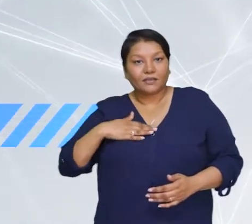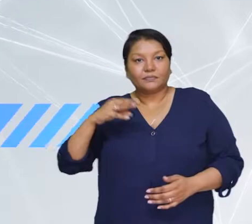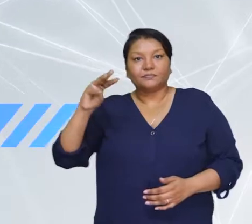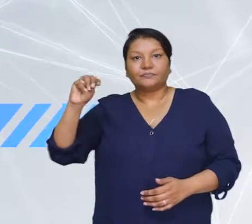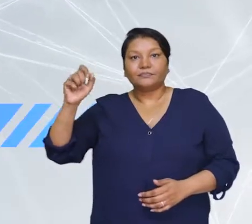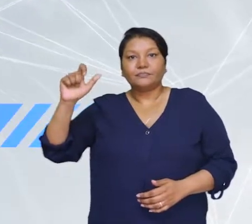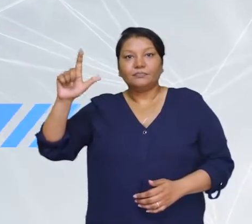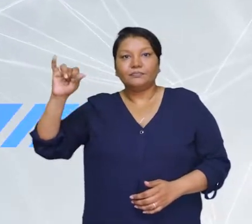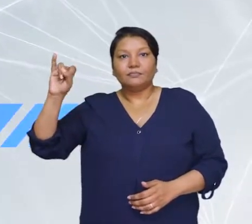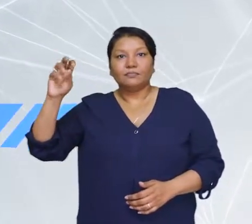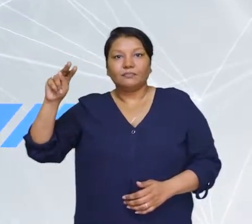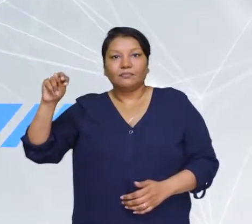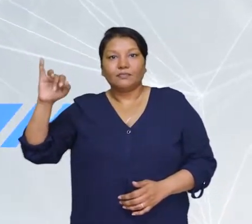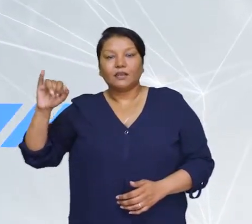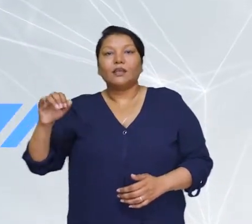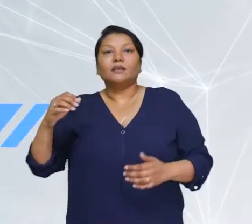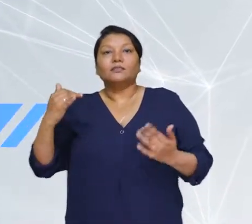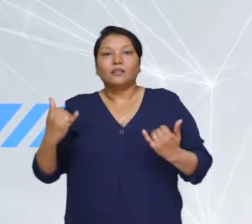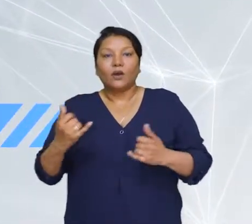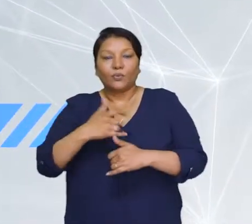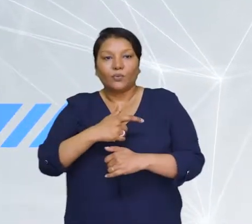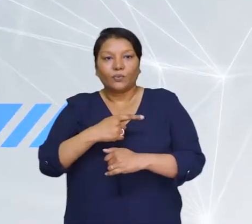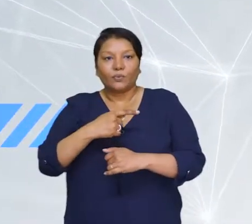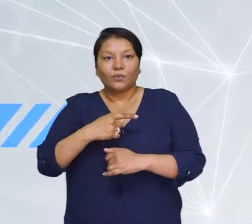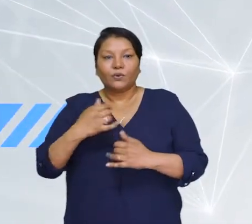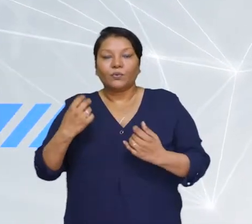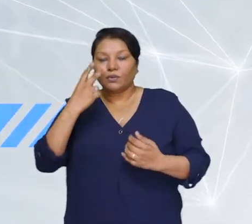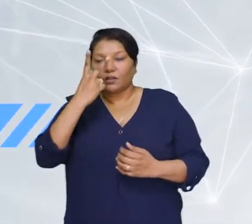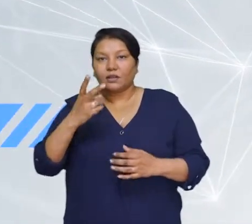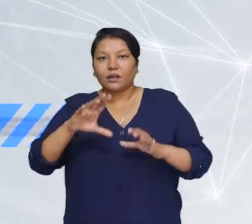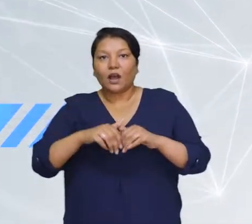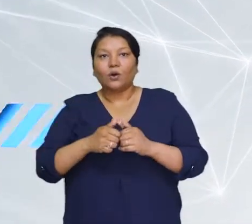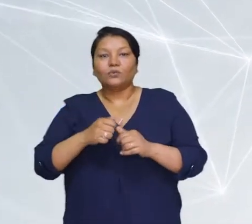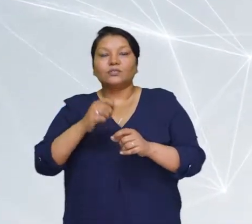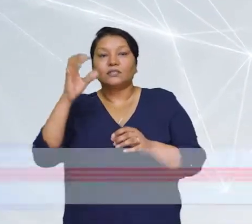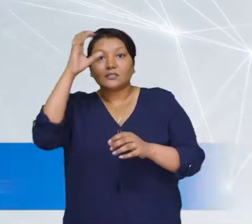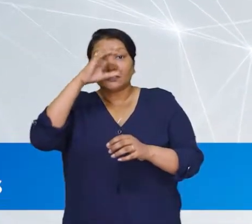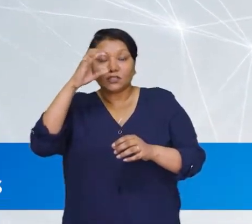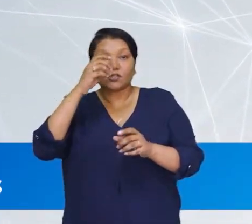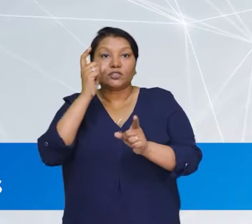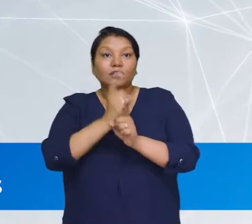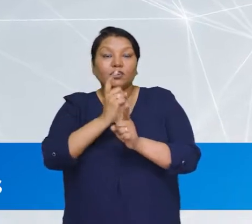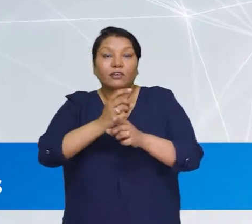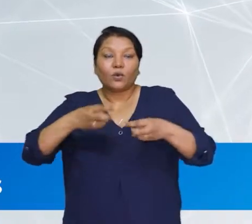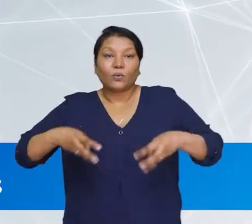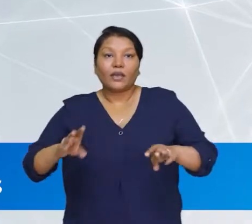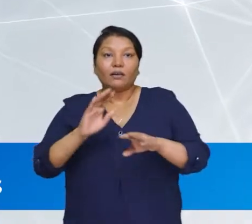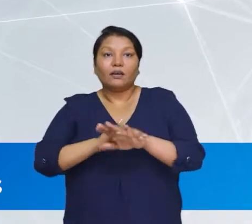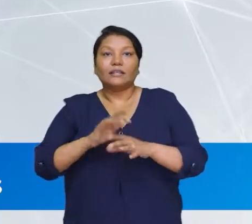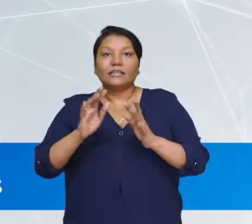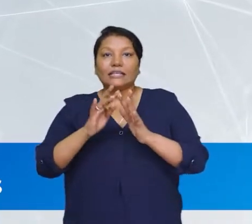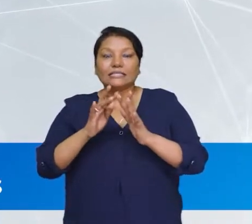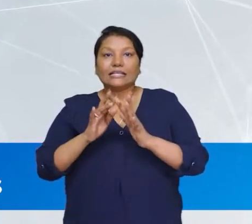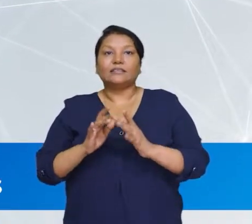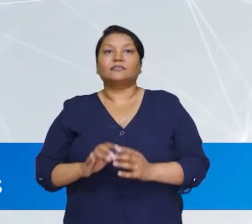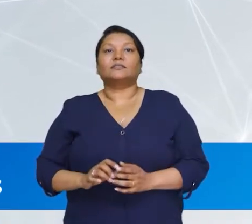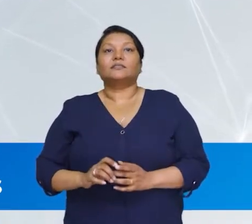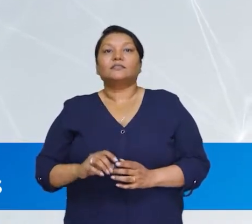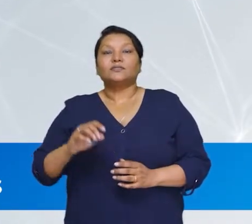Hi, my name is Melini, and in this segment, we will be looking at how to effectively conduct internet